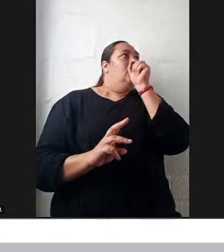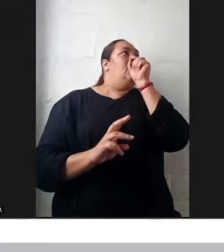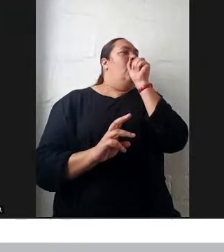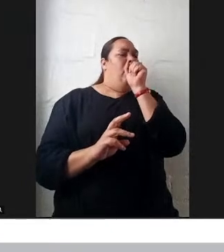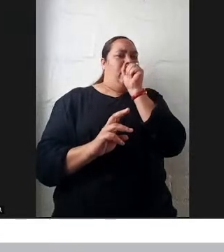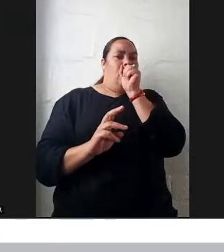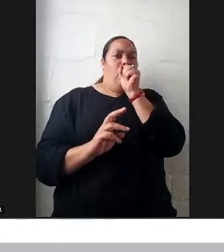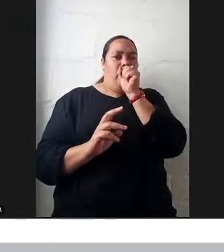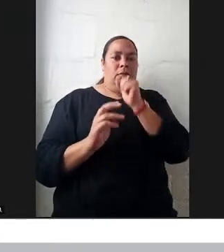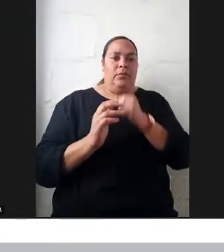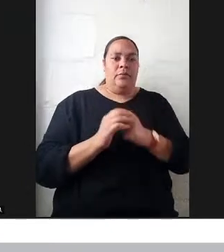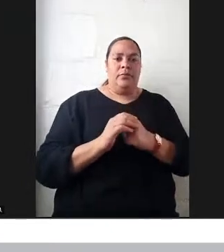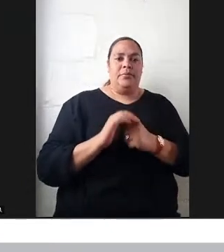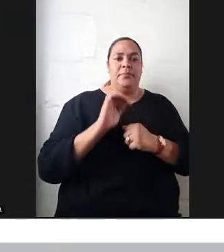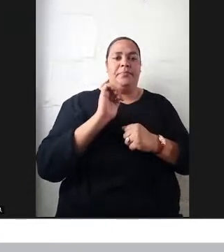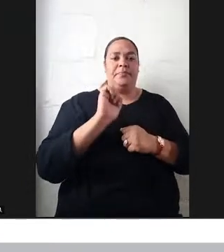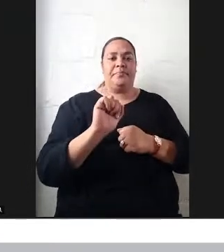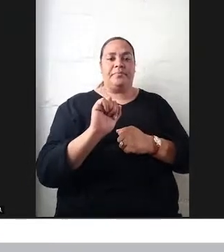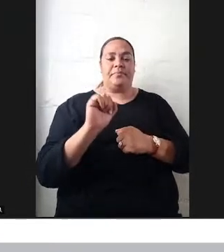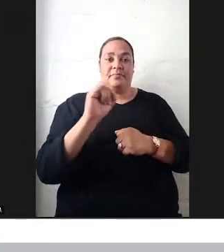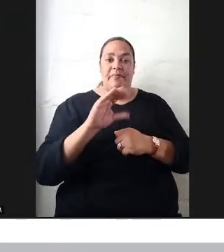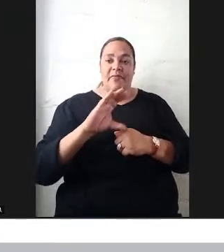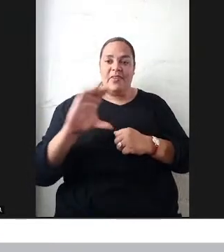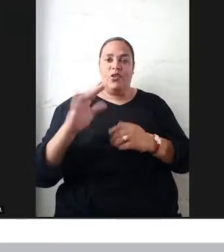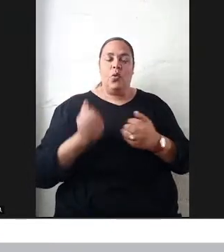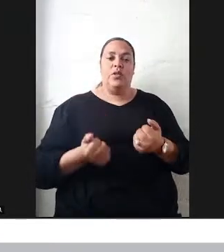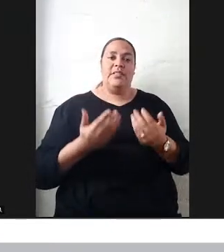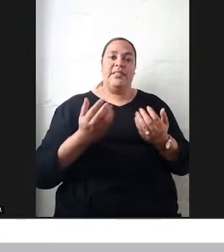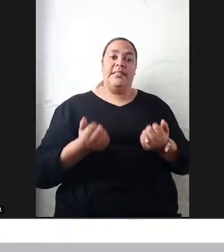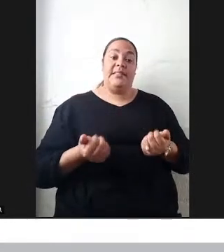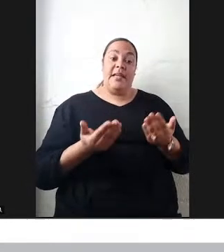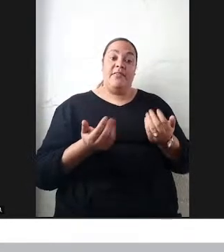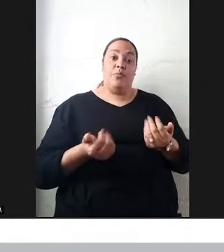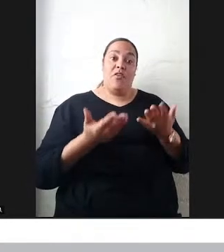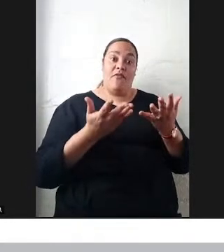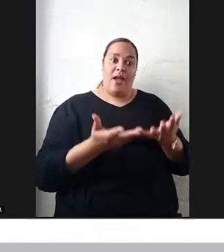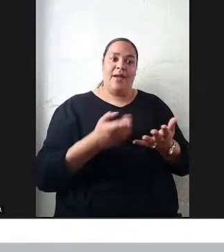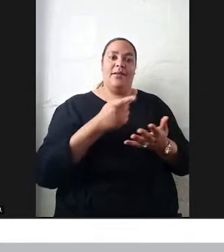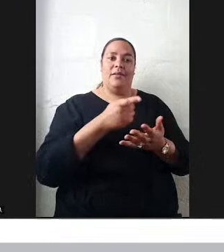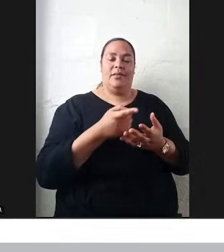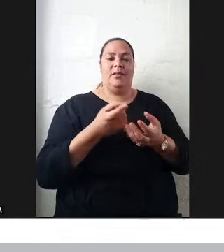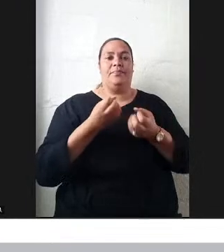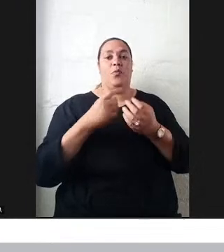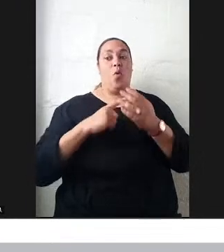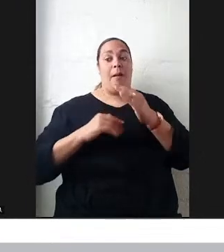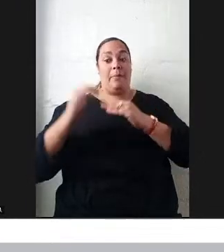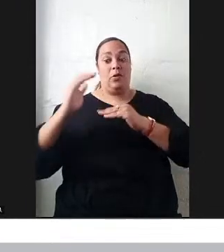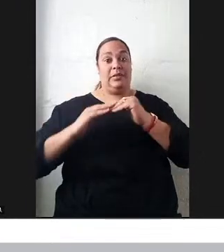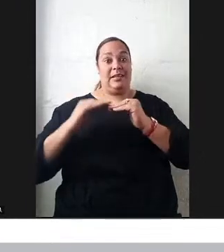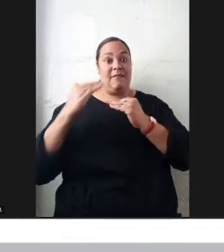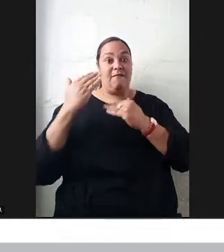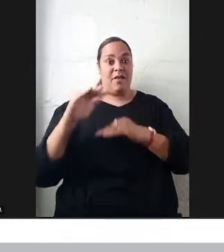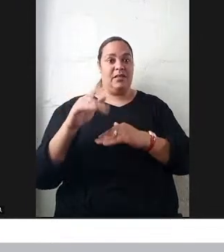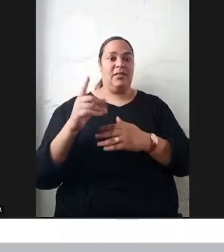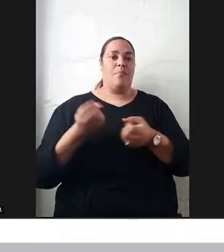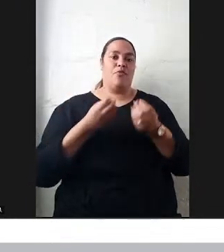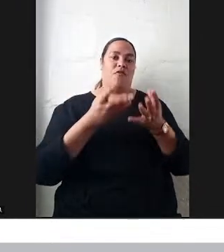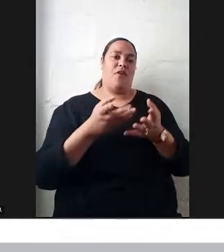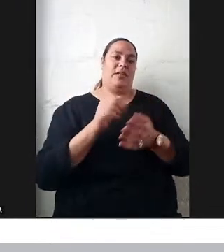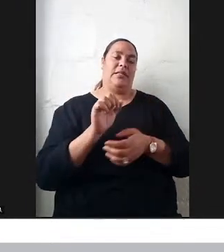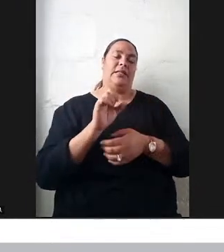the investor or the service provider, in the case of the construction phase, provides the SEZ with.